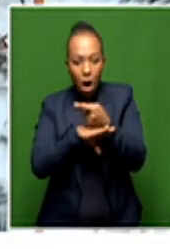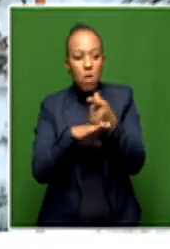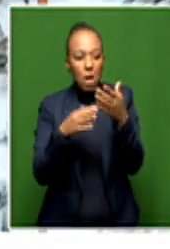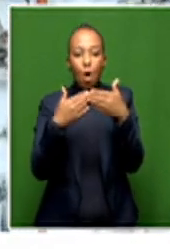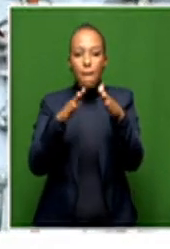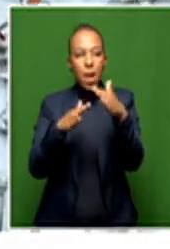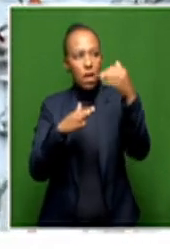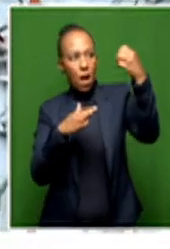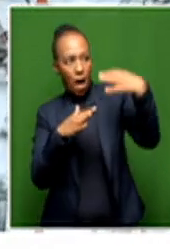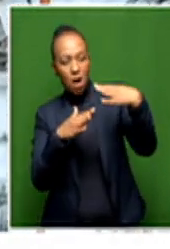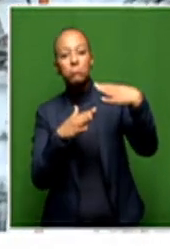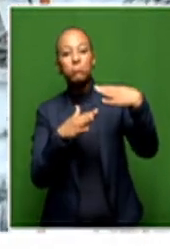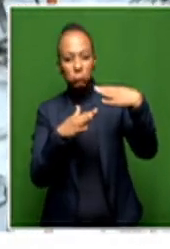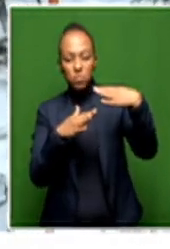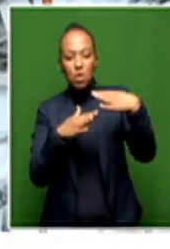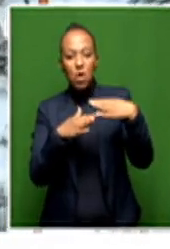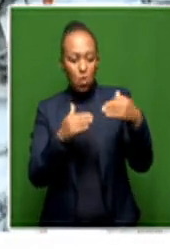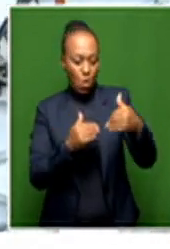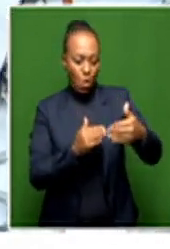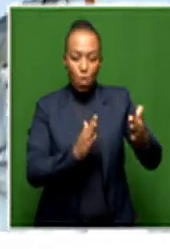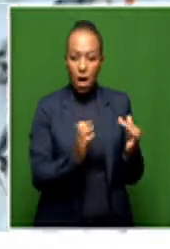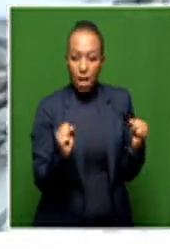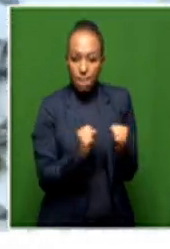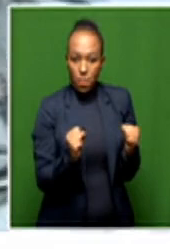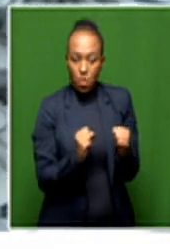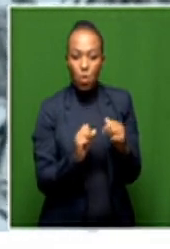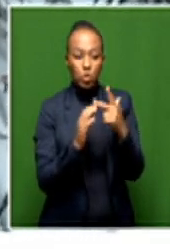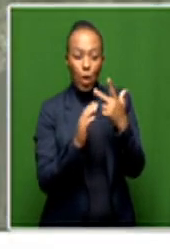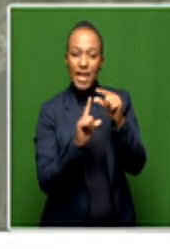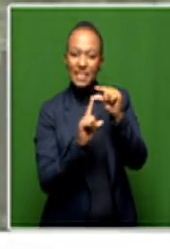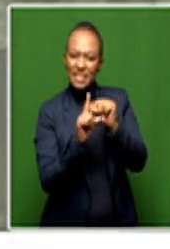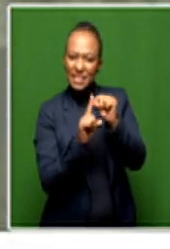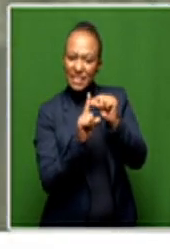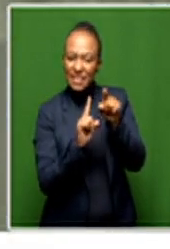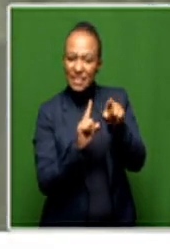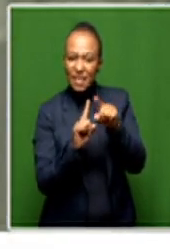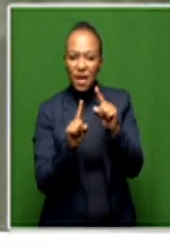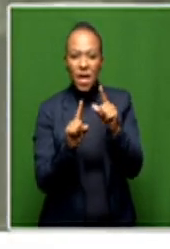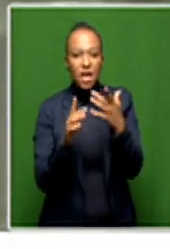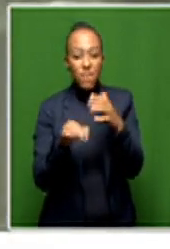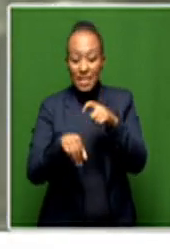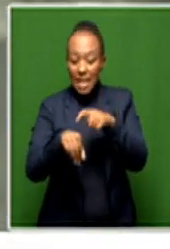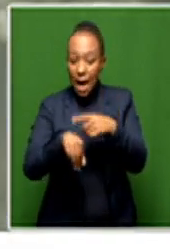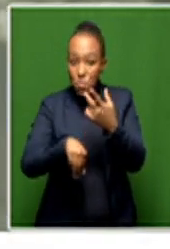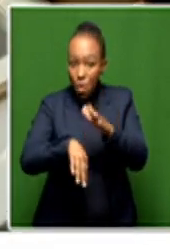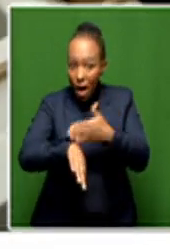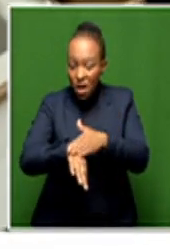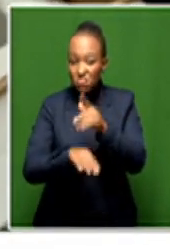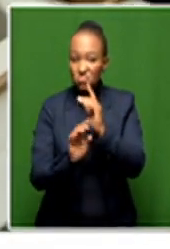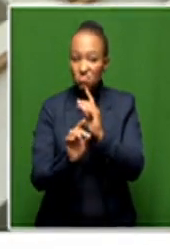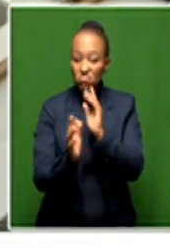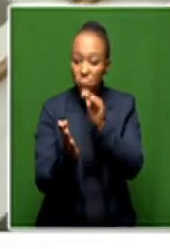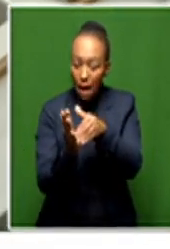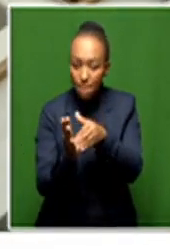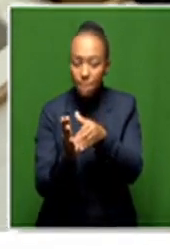open and in the cooler box for up to 8 degrees. Okay. So if you do not come on time,